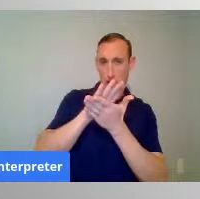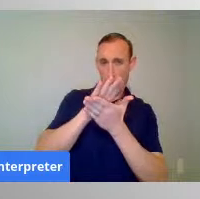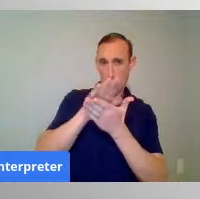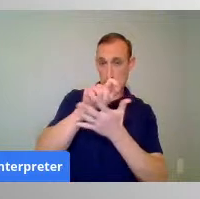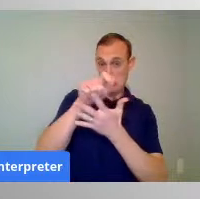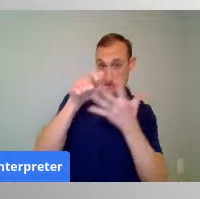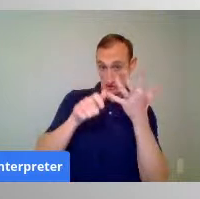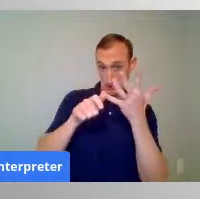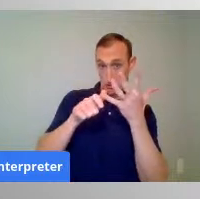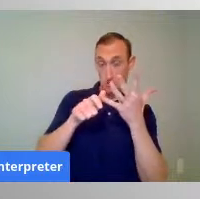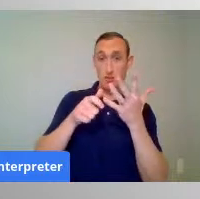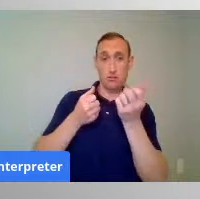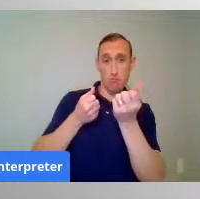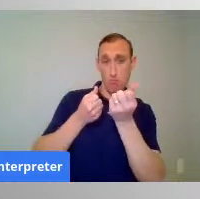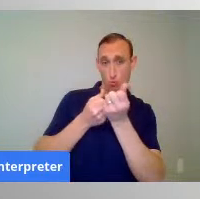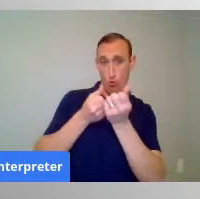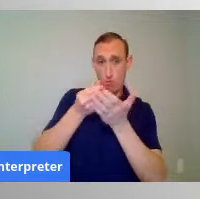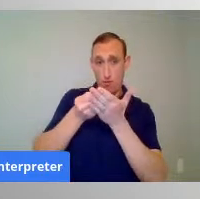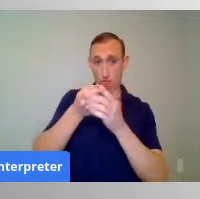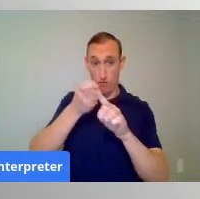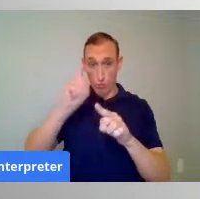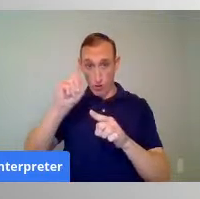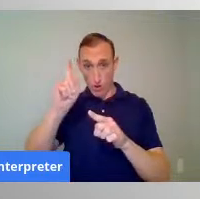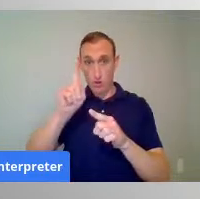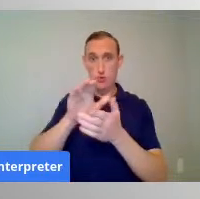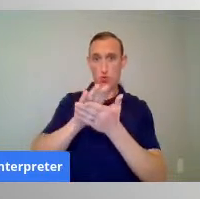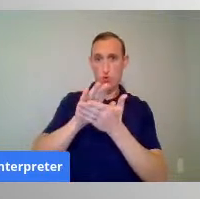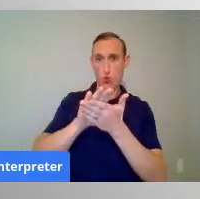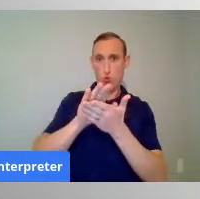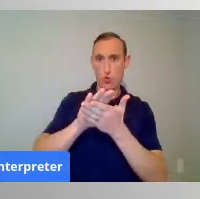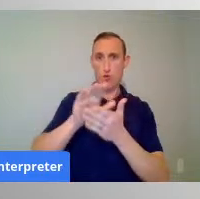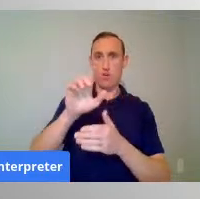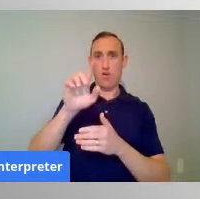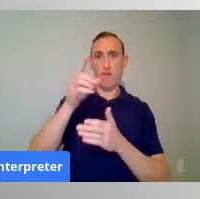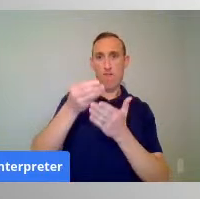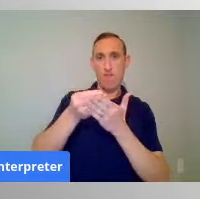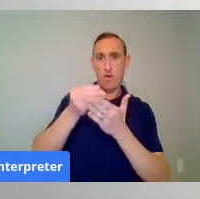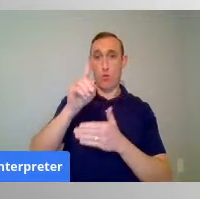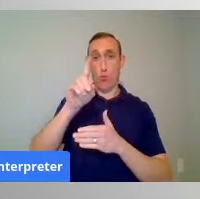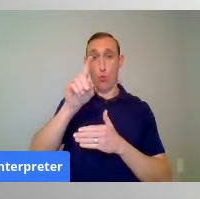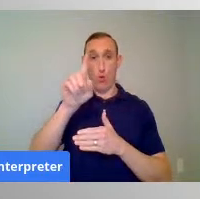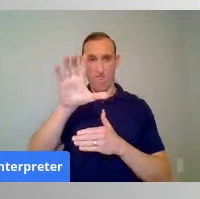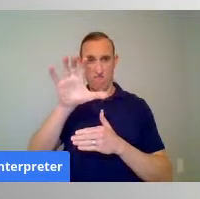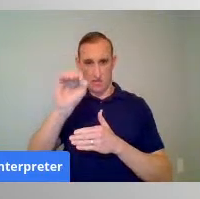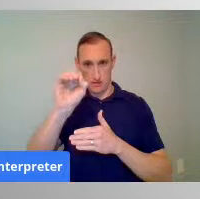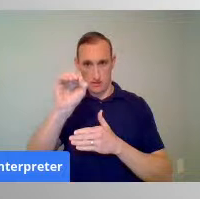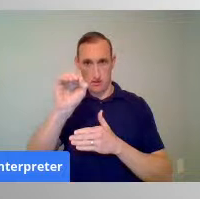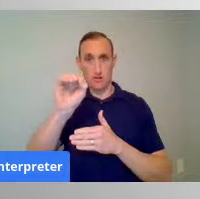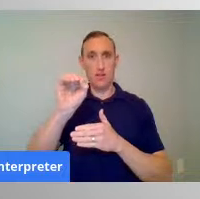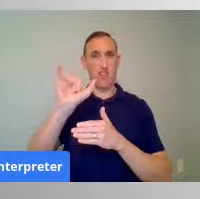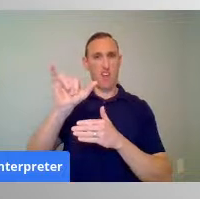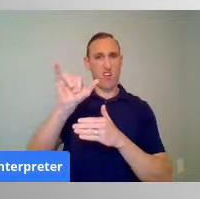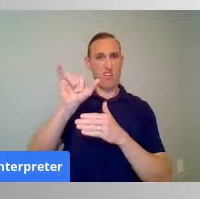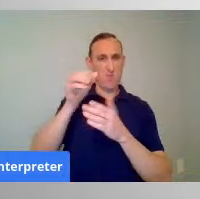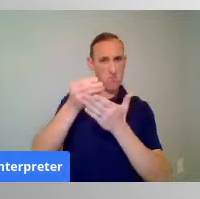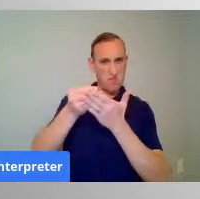by school allocations through their Fund 150. And Fund 150 is the consolidation of their title grant funds along